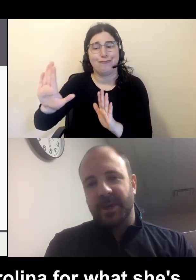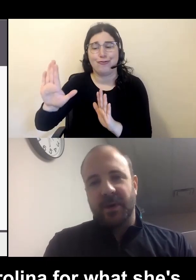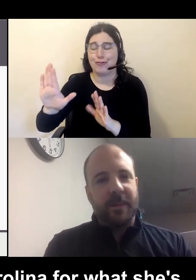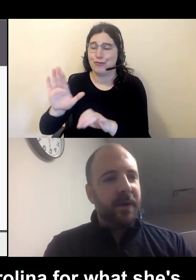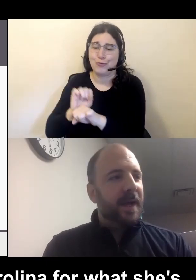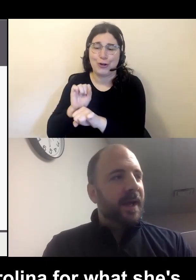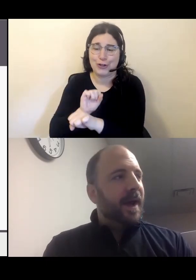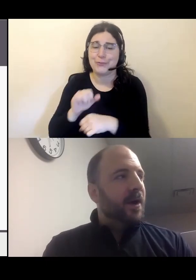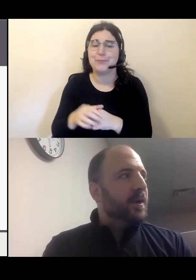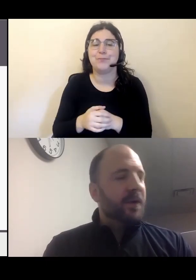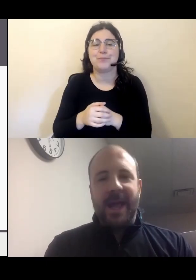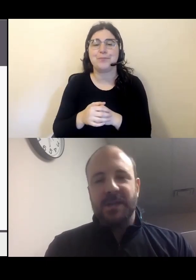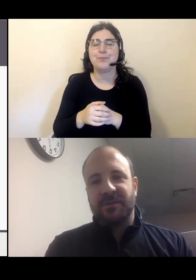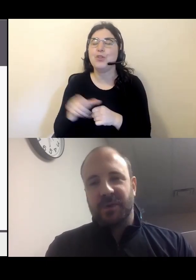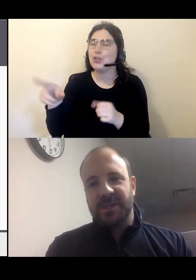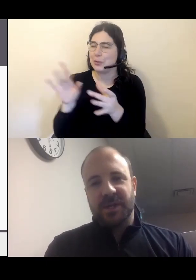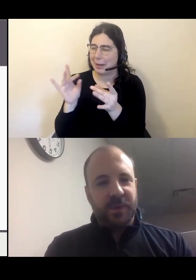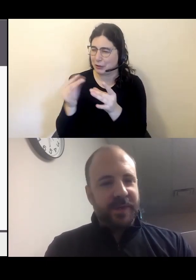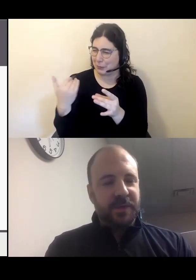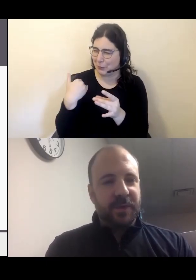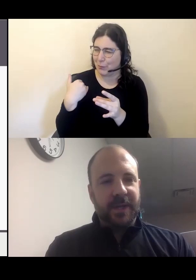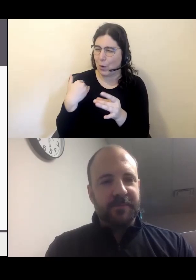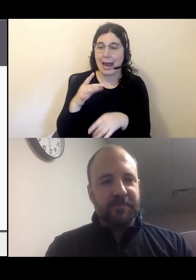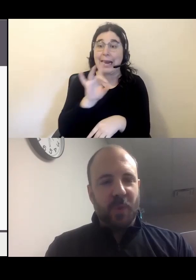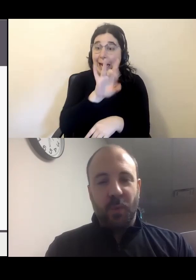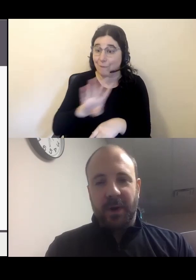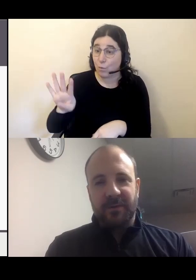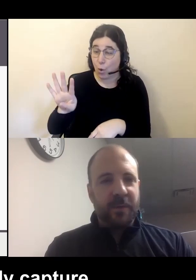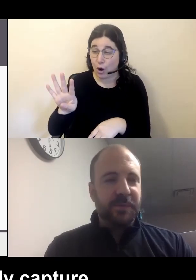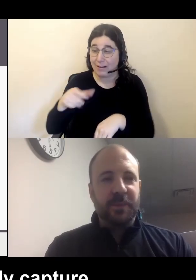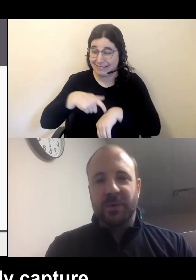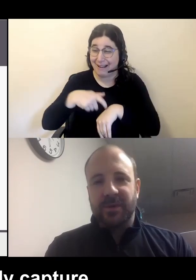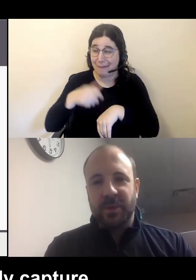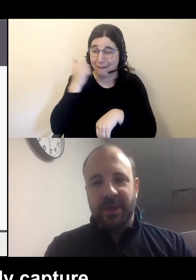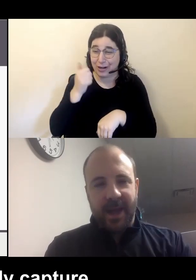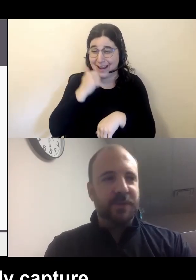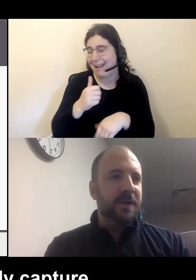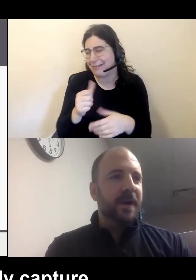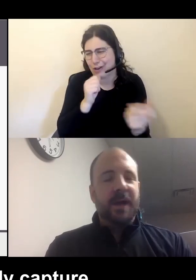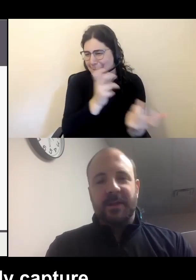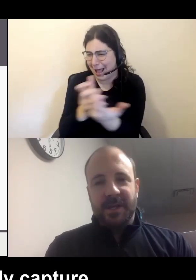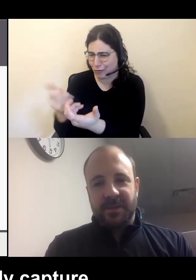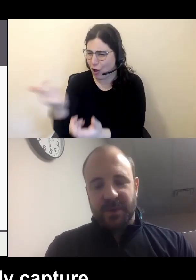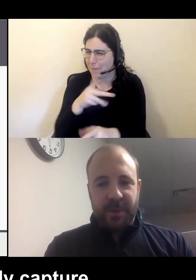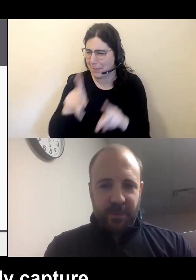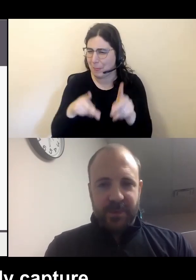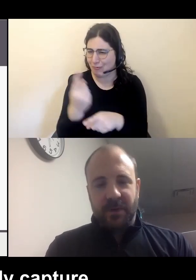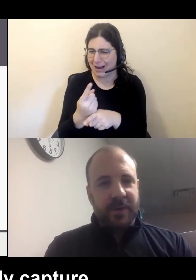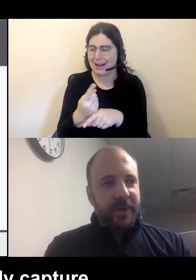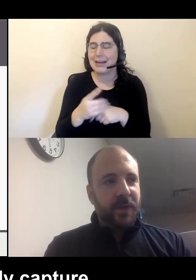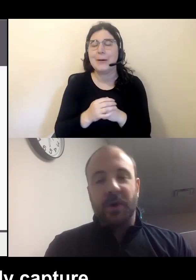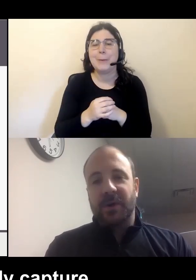mentioned a moment ago about how, you know, an 8-to-4 schedule doesn't really work for most people or doesn't really capture the needs of most